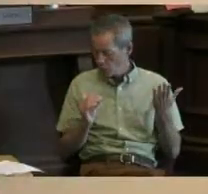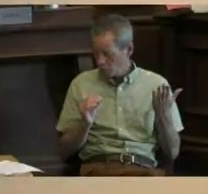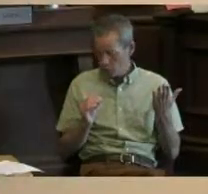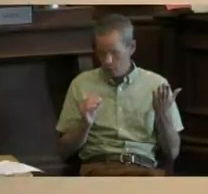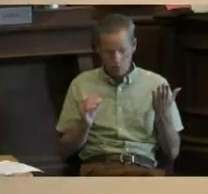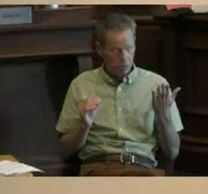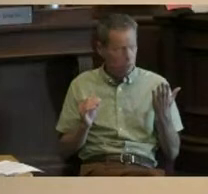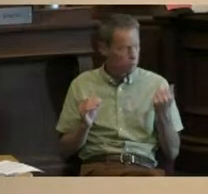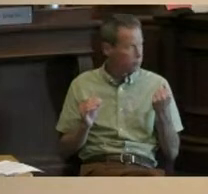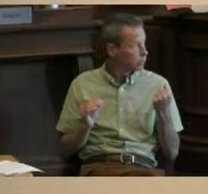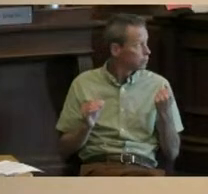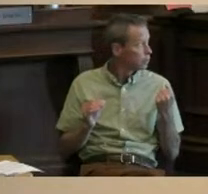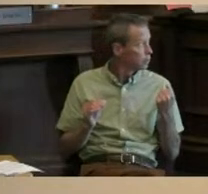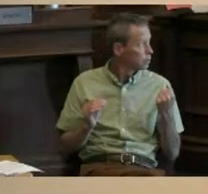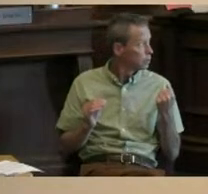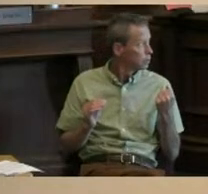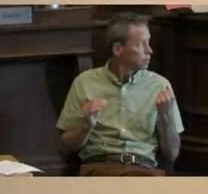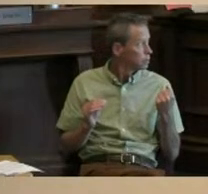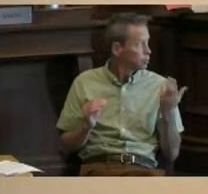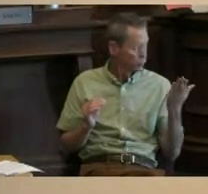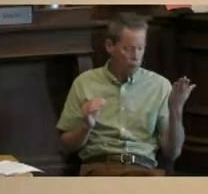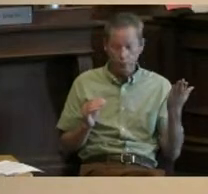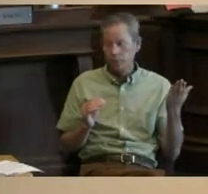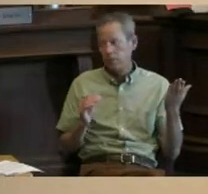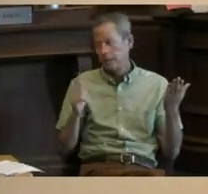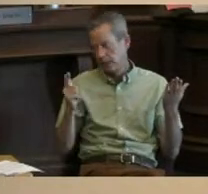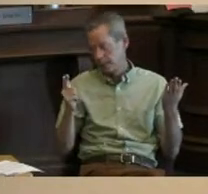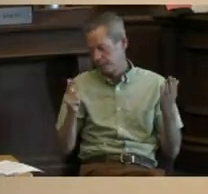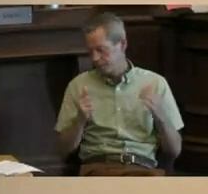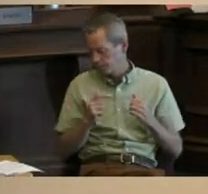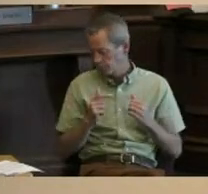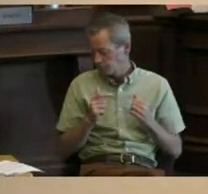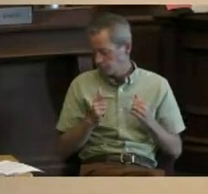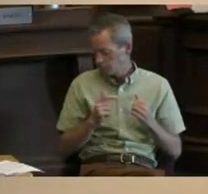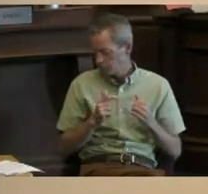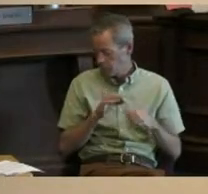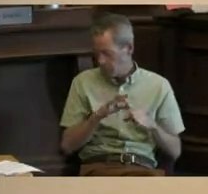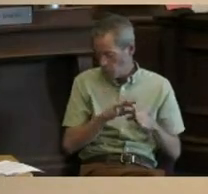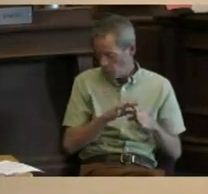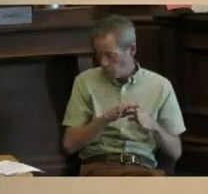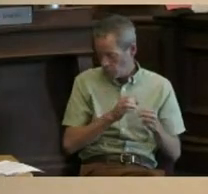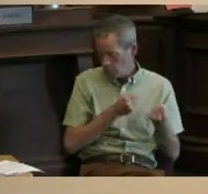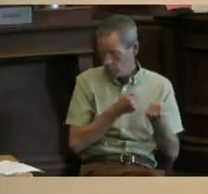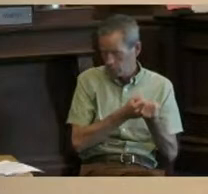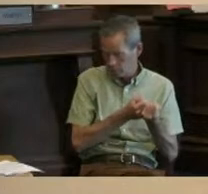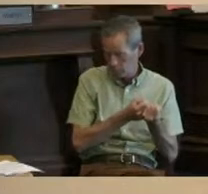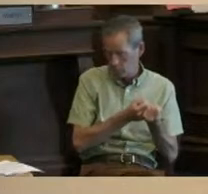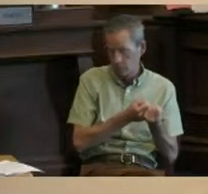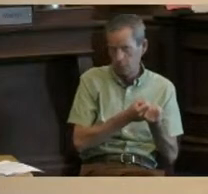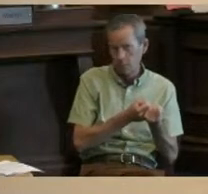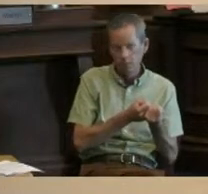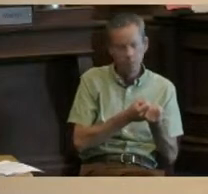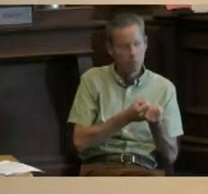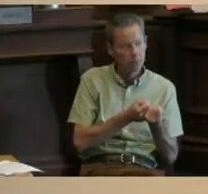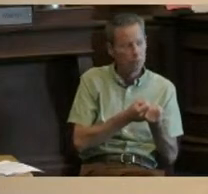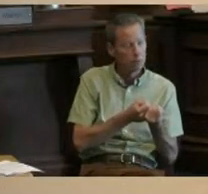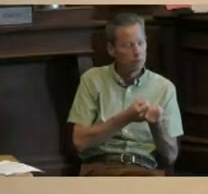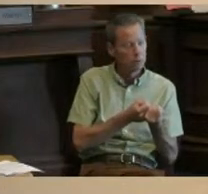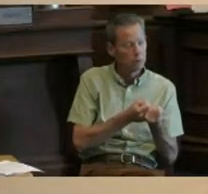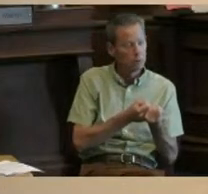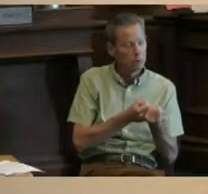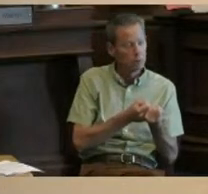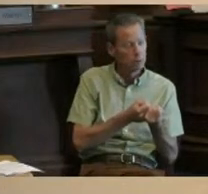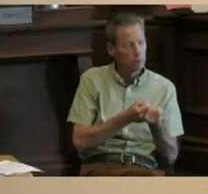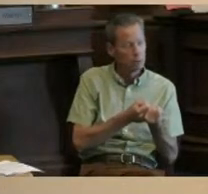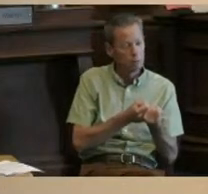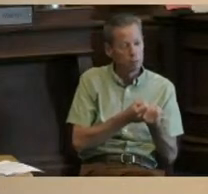and a second. Move it. Second. Moved and seconded, and now we vote. All in favor of introductory number 352, please say